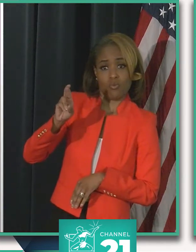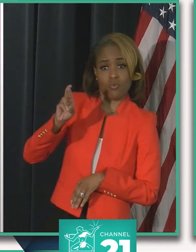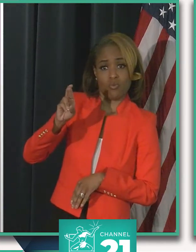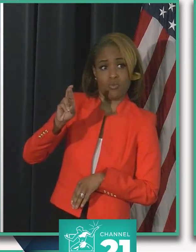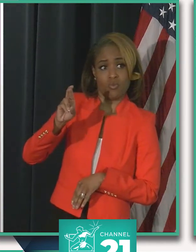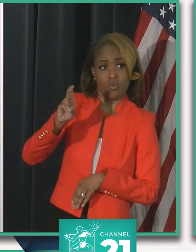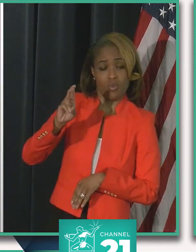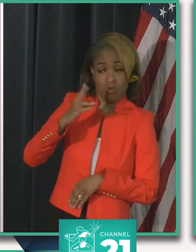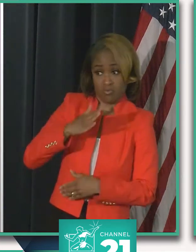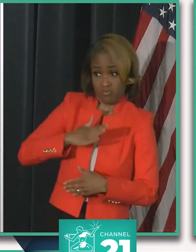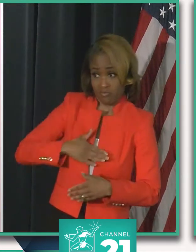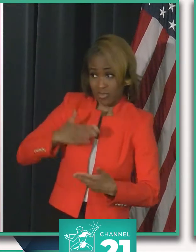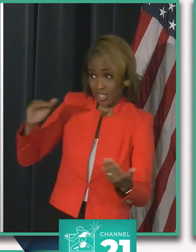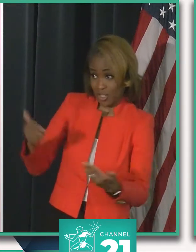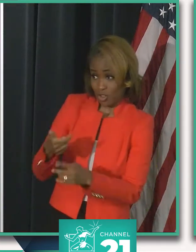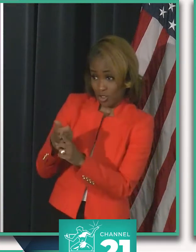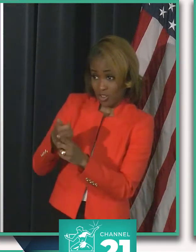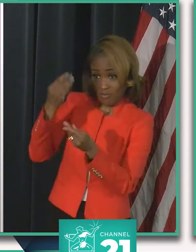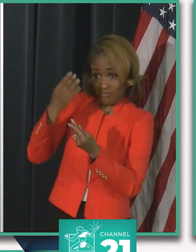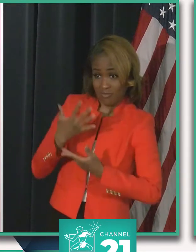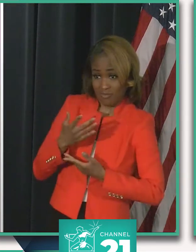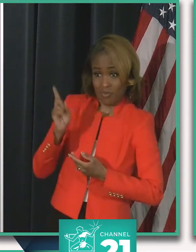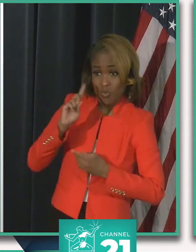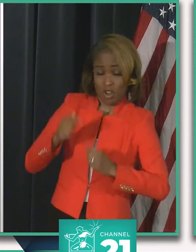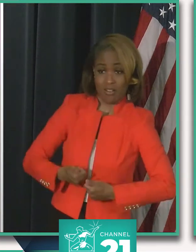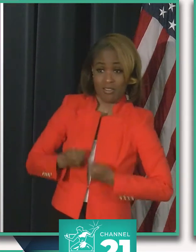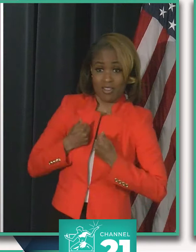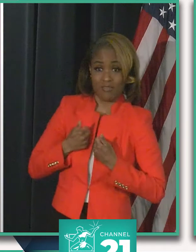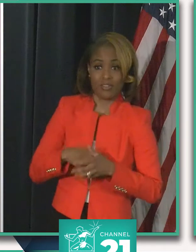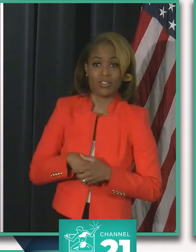Okay, please introduce yourself and tell me what neighborhood you live in.